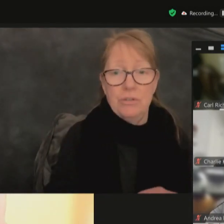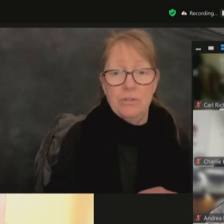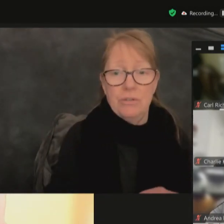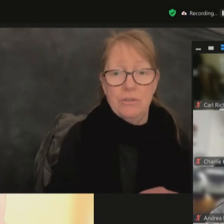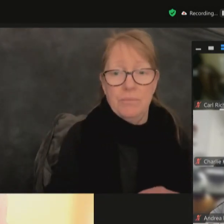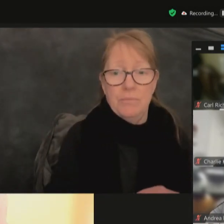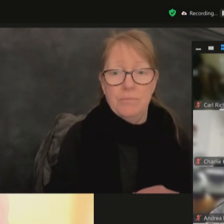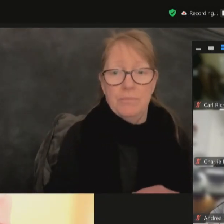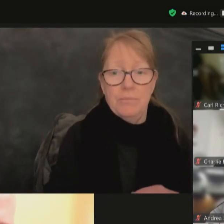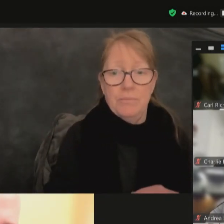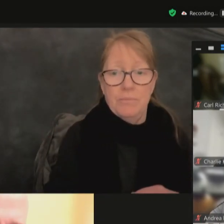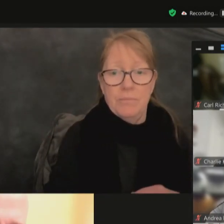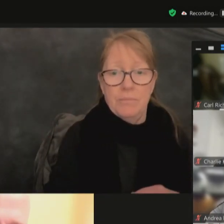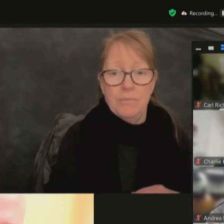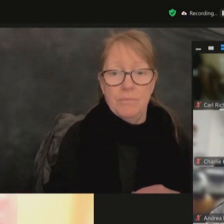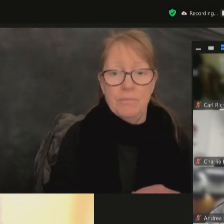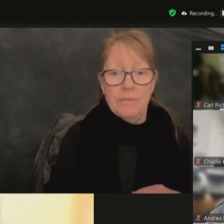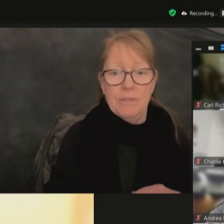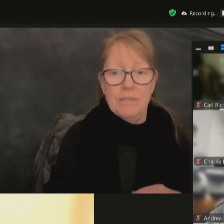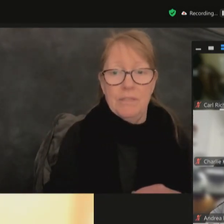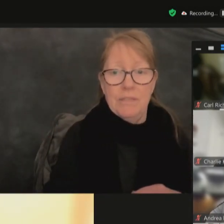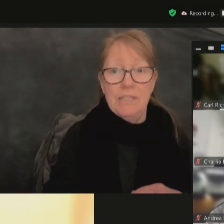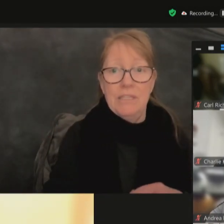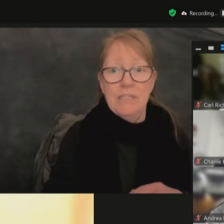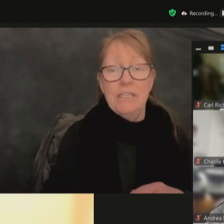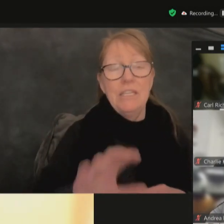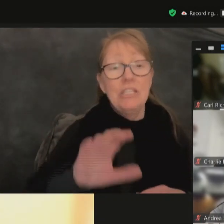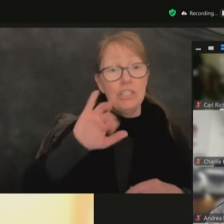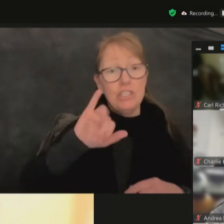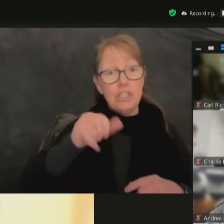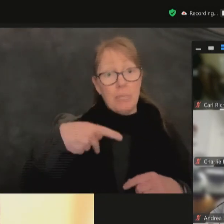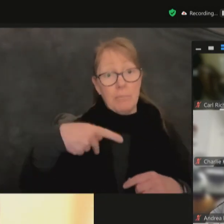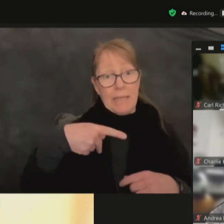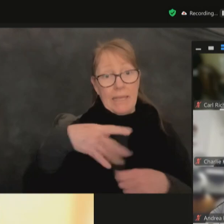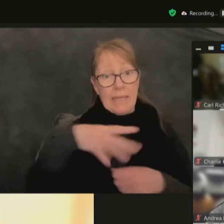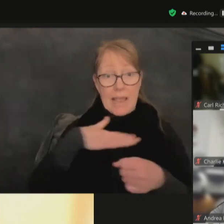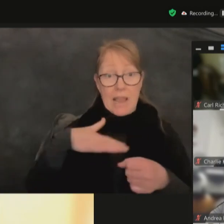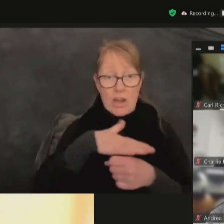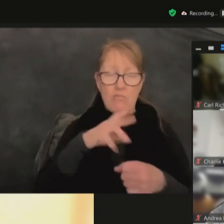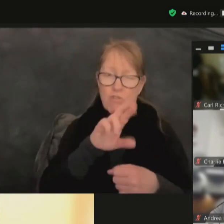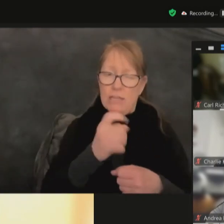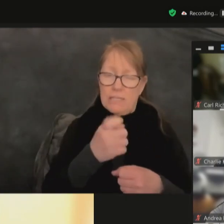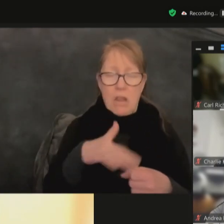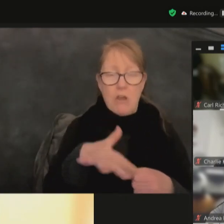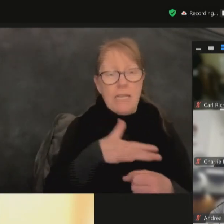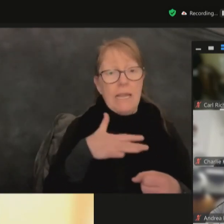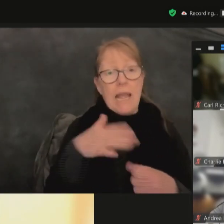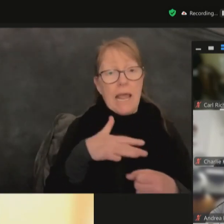Roxbury area, and I am a board member.